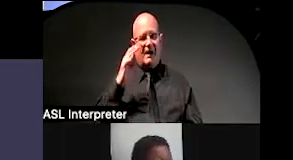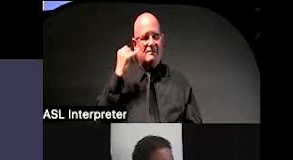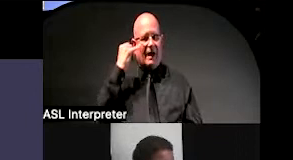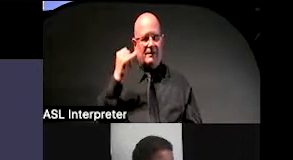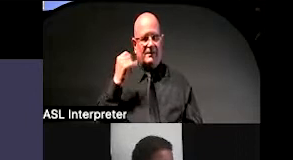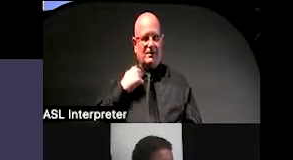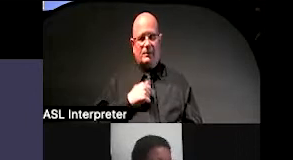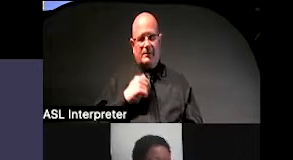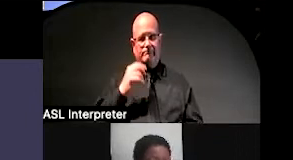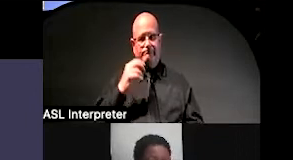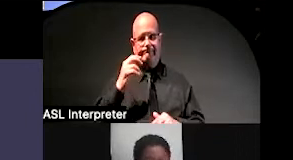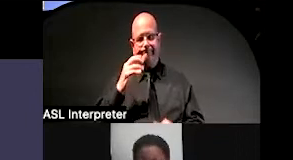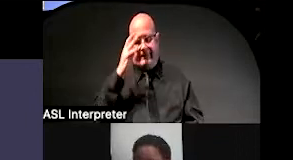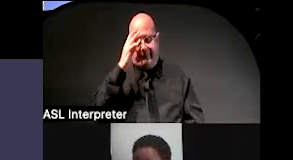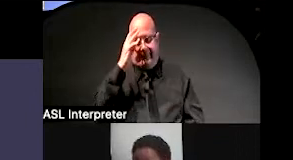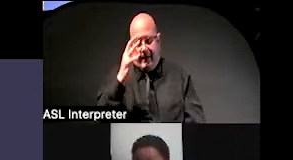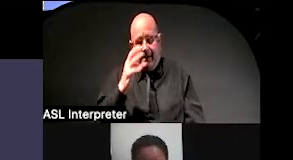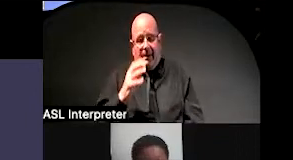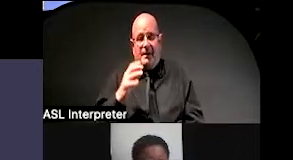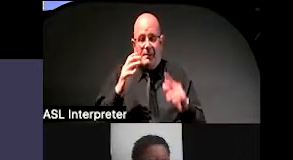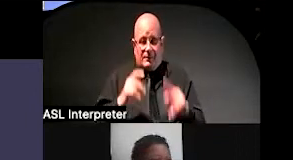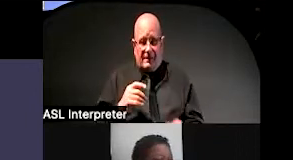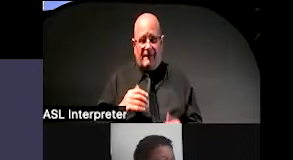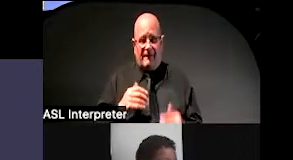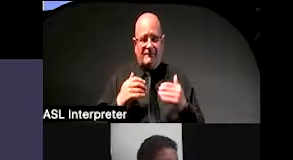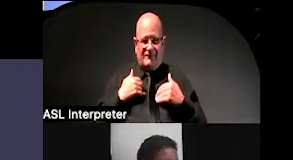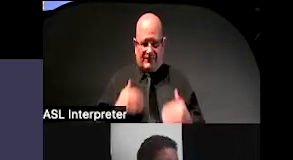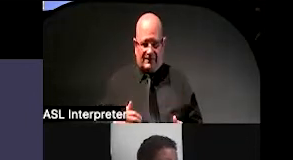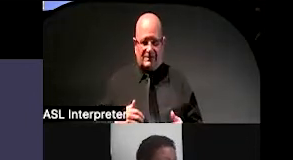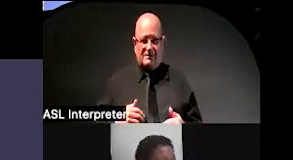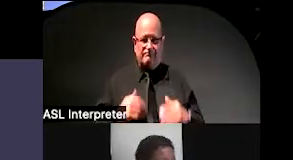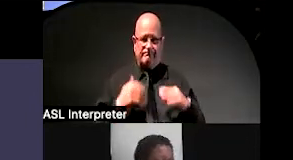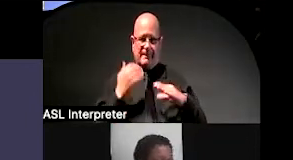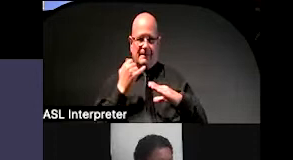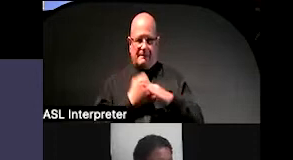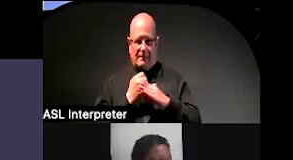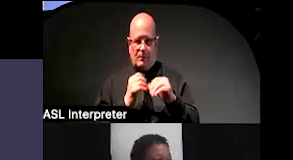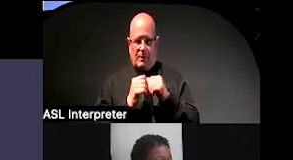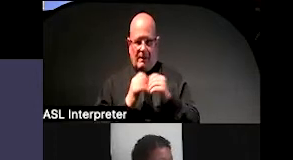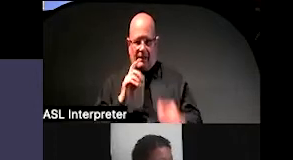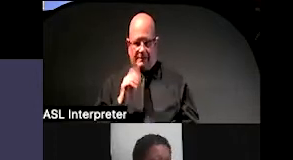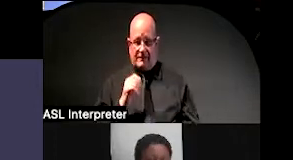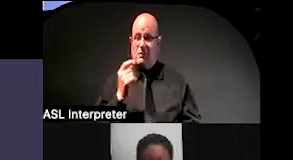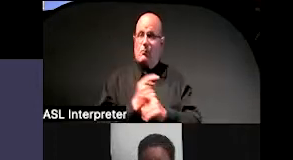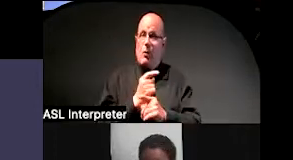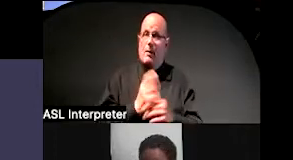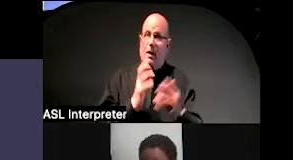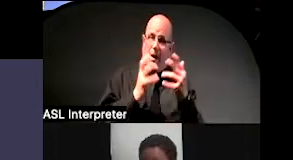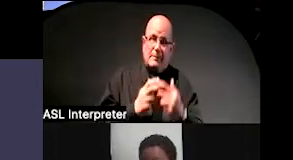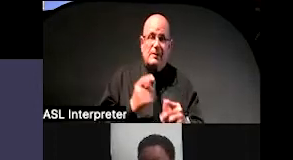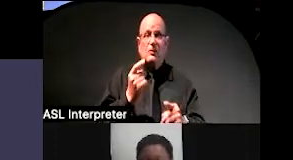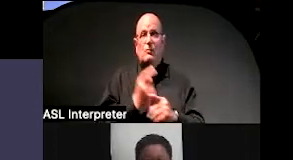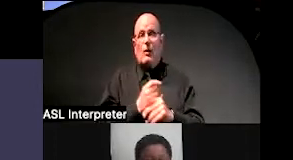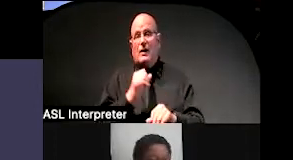an impairment, a physiological impairment, without being disabled, given the appropriate accommodations, the